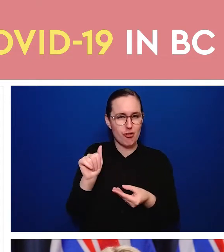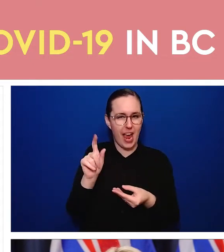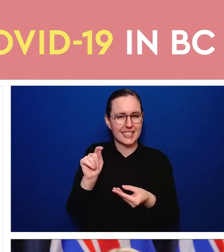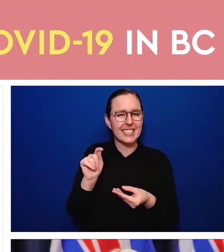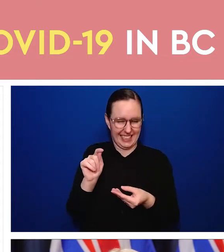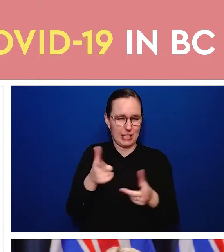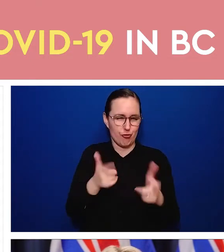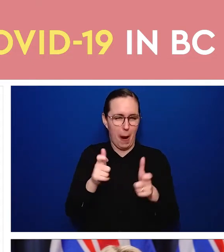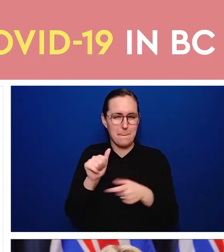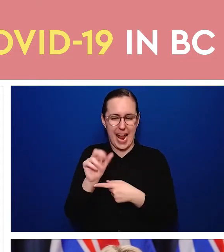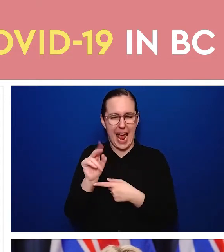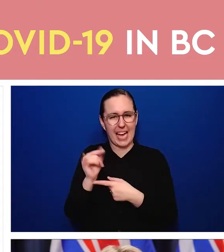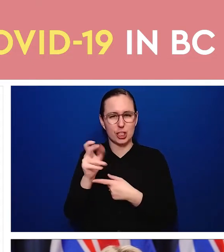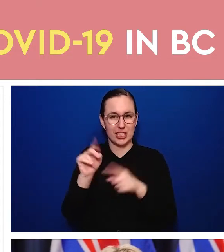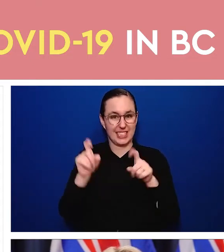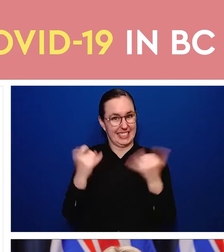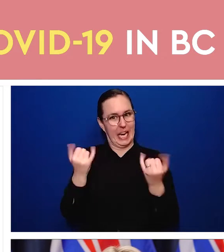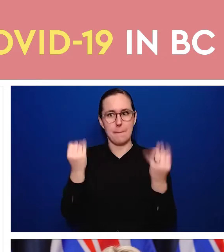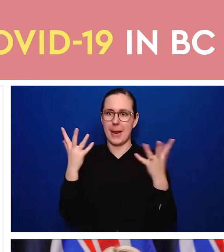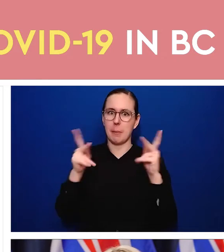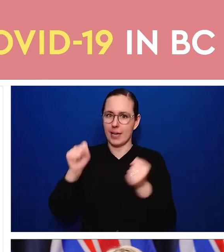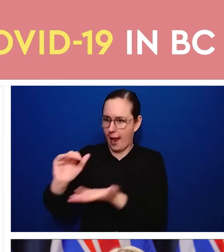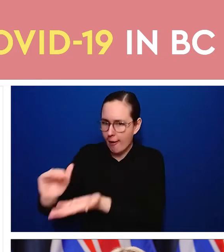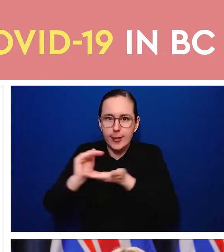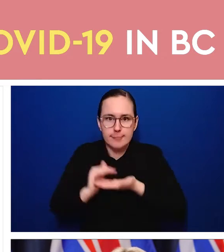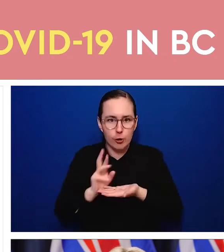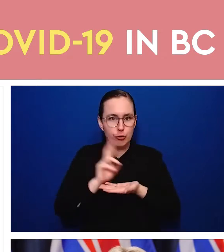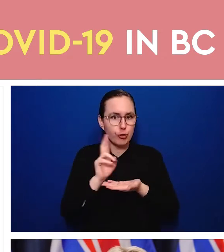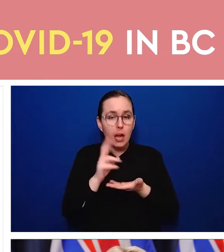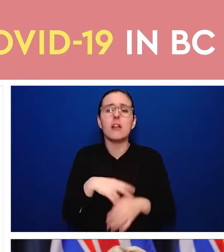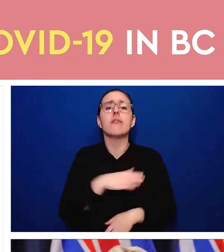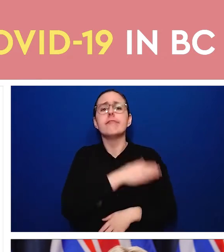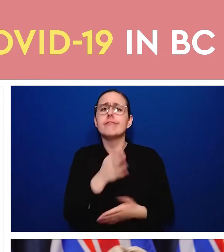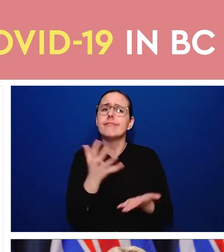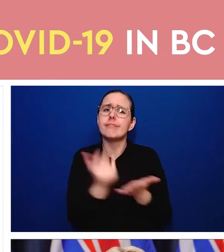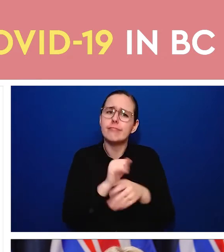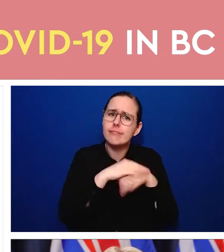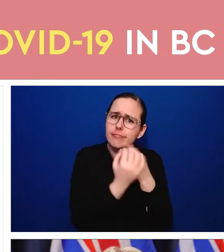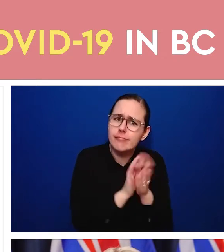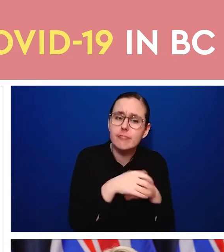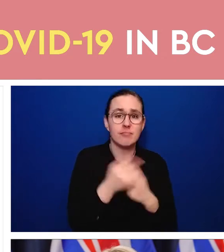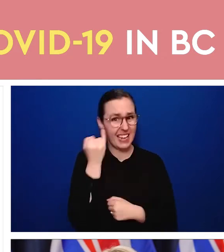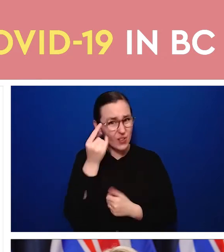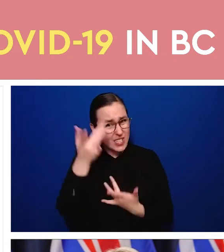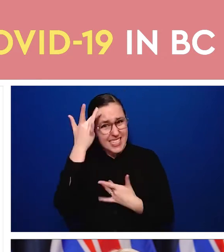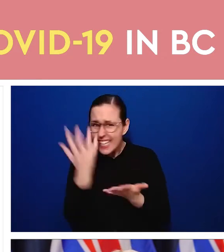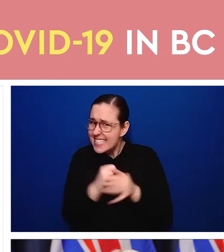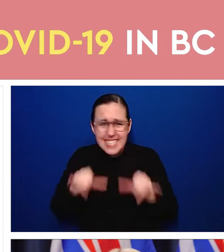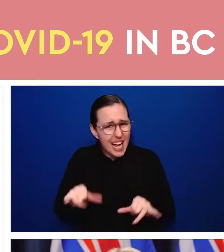regularly, staying home if we're not well, getting boosted, and ensuring we get vaccinated.